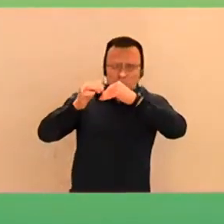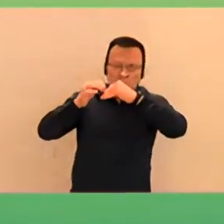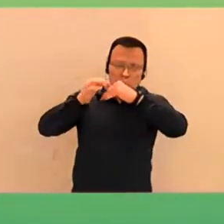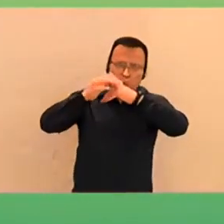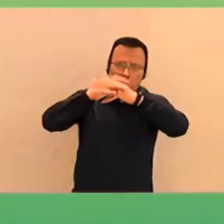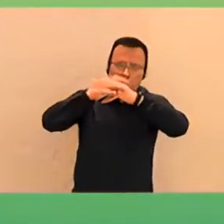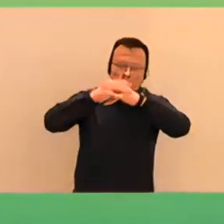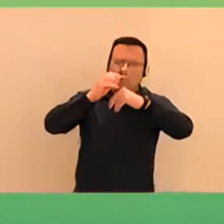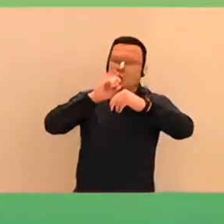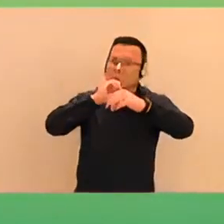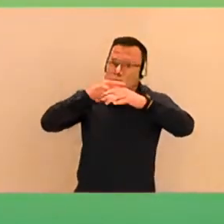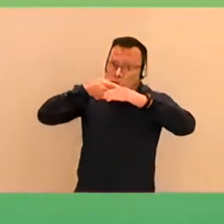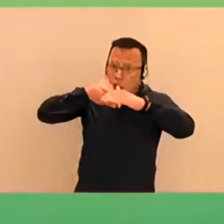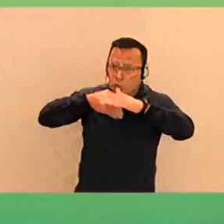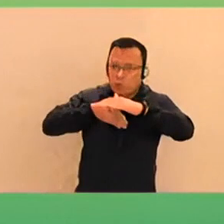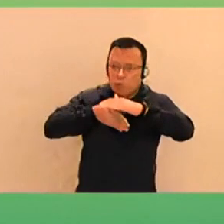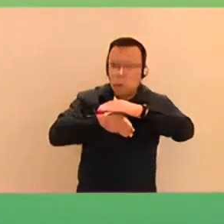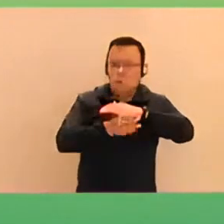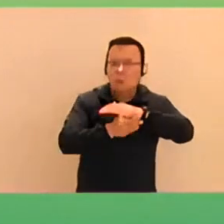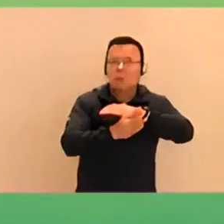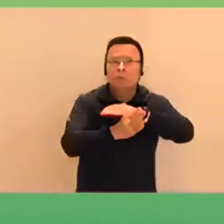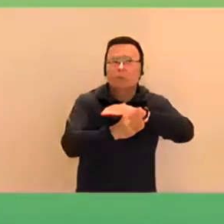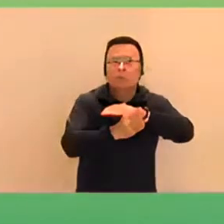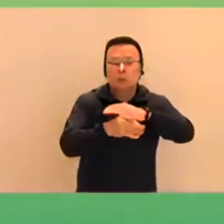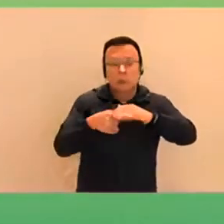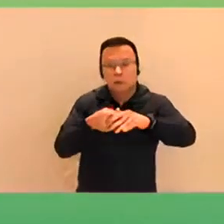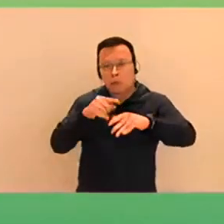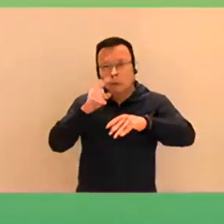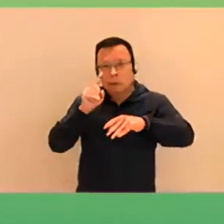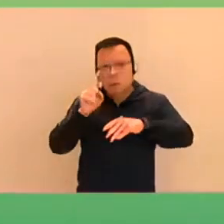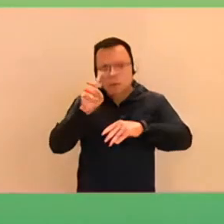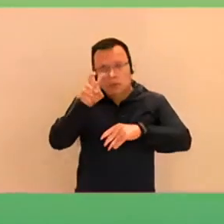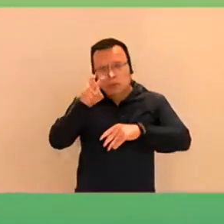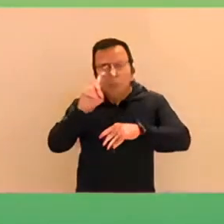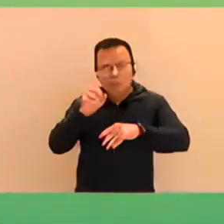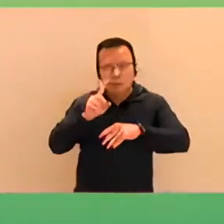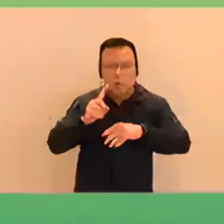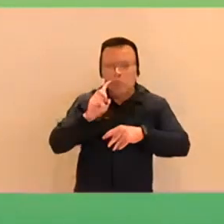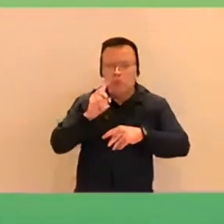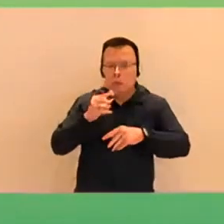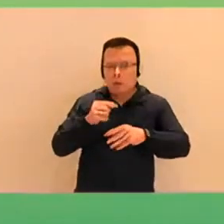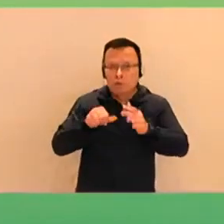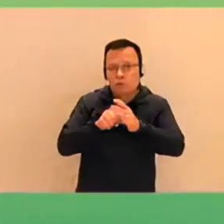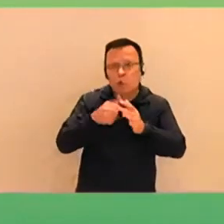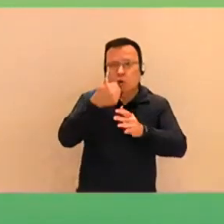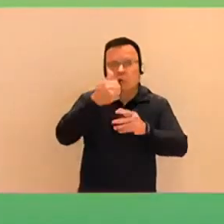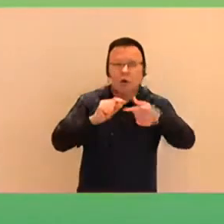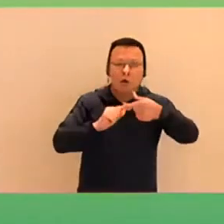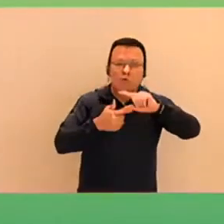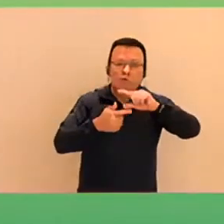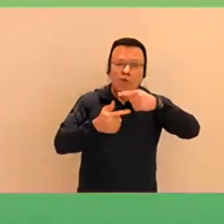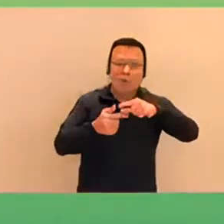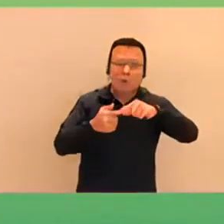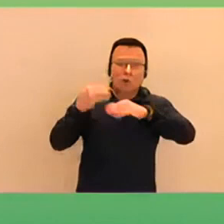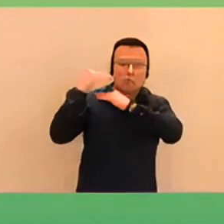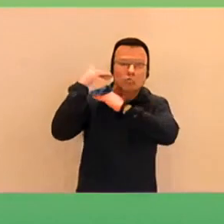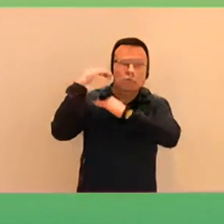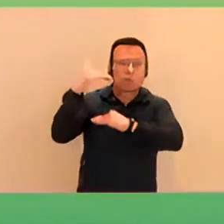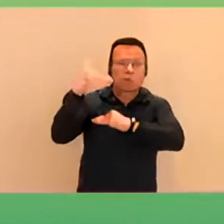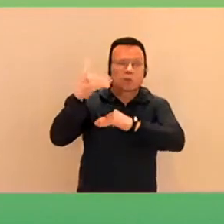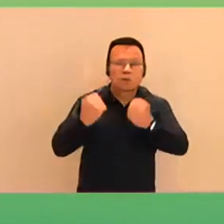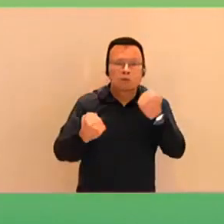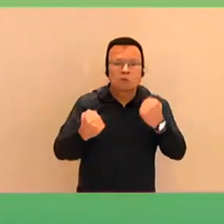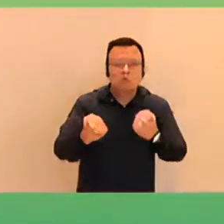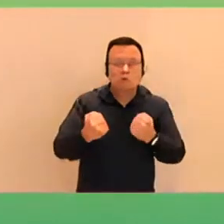make have a convenient way for transport. But in the industry or in